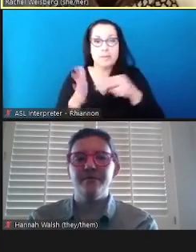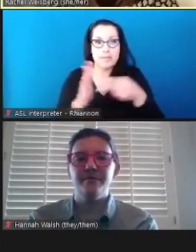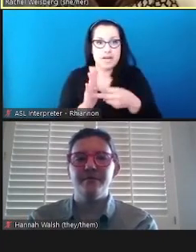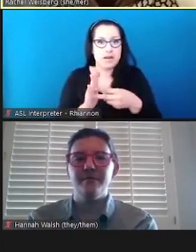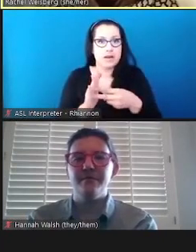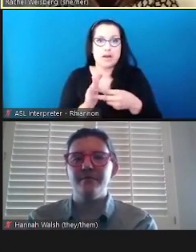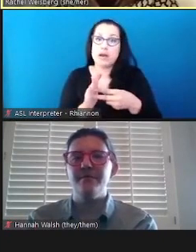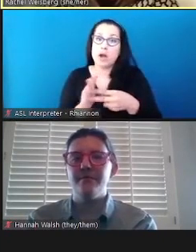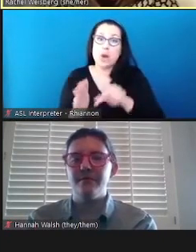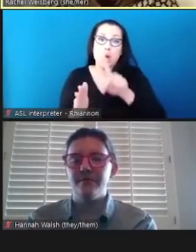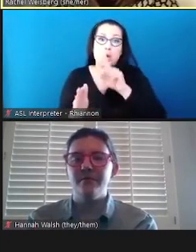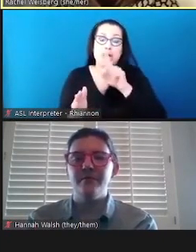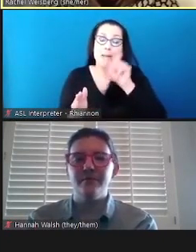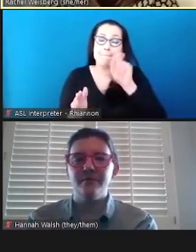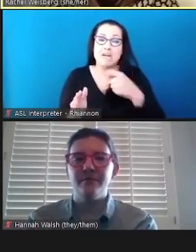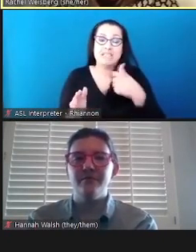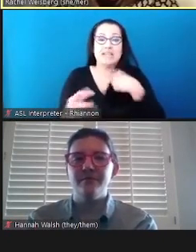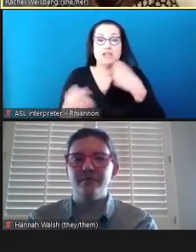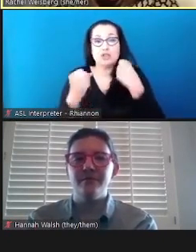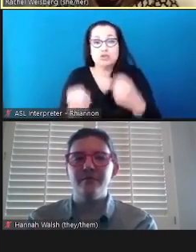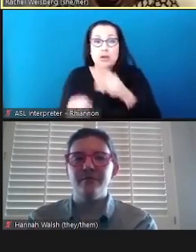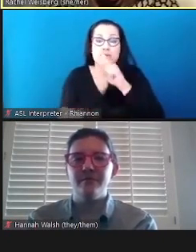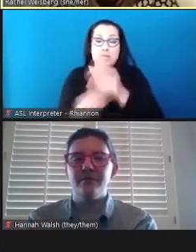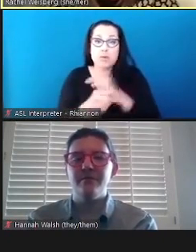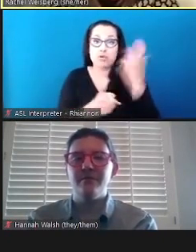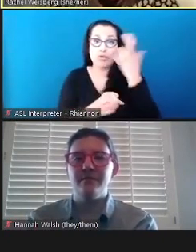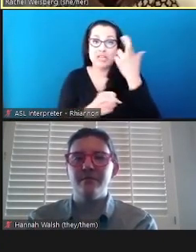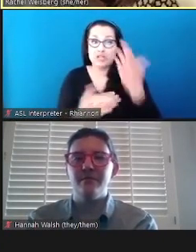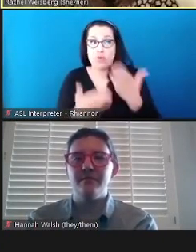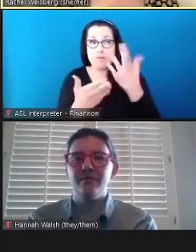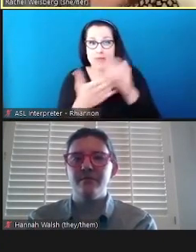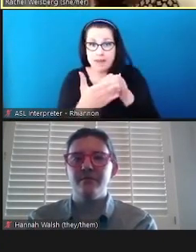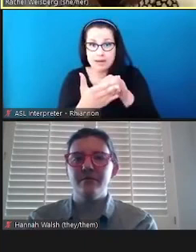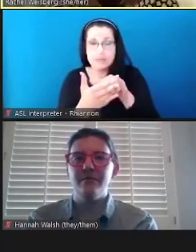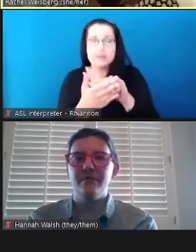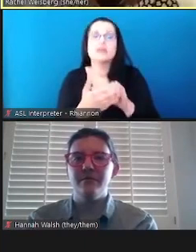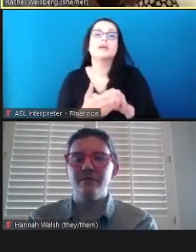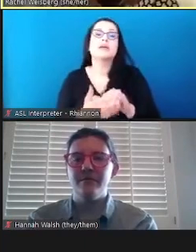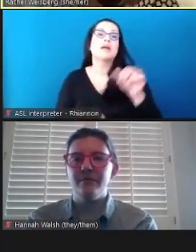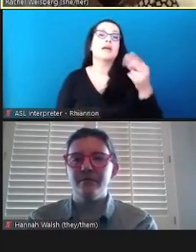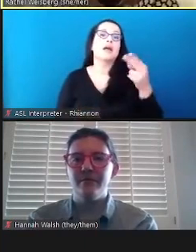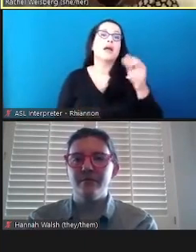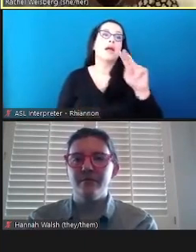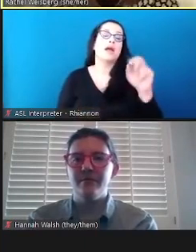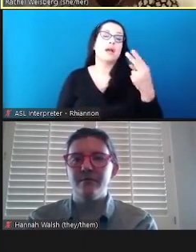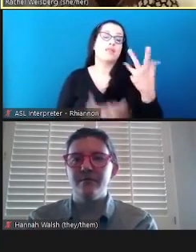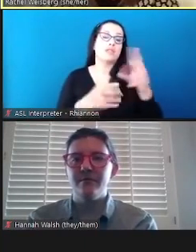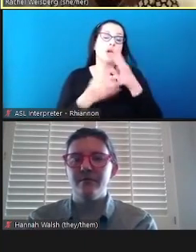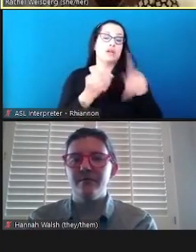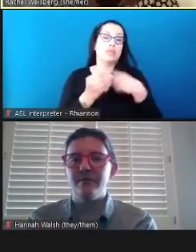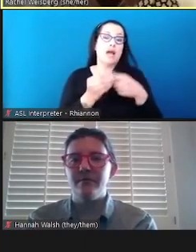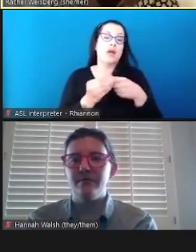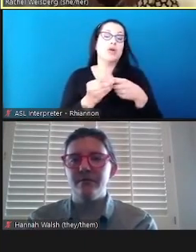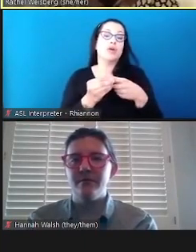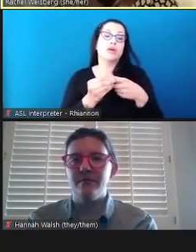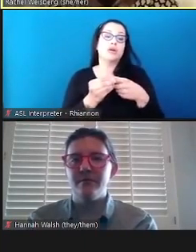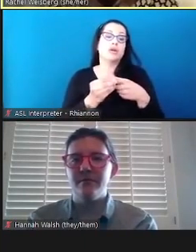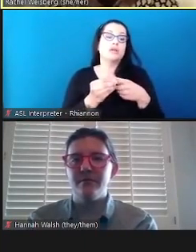really bona fide, legitimately good reason to be offering it. But as Hannah talked about at the beginning of their